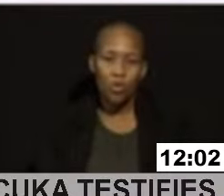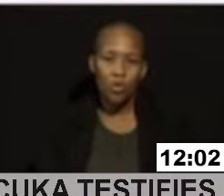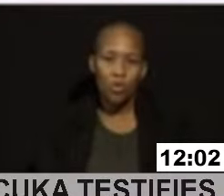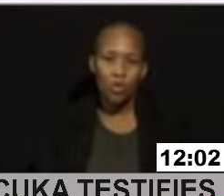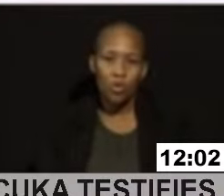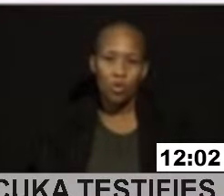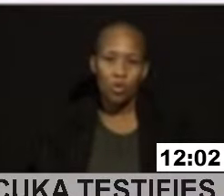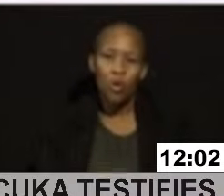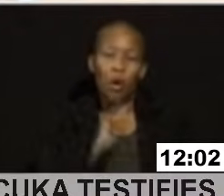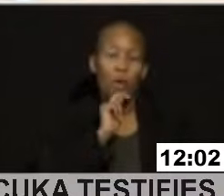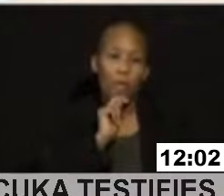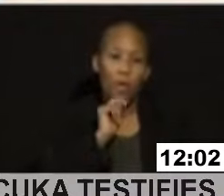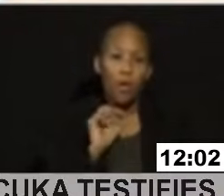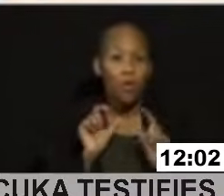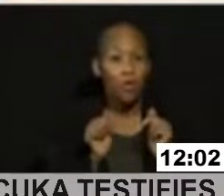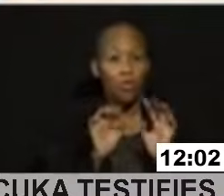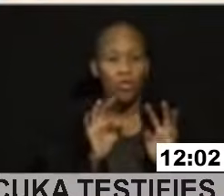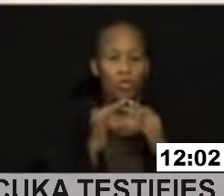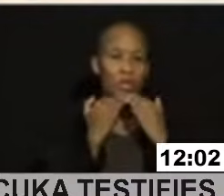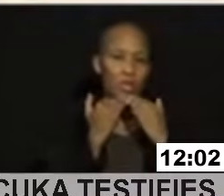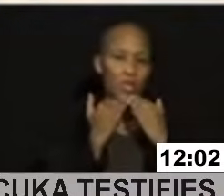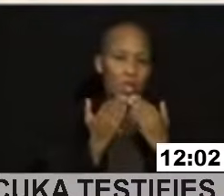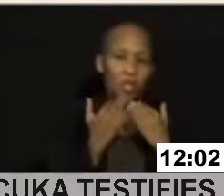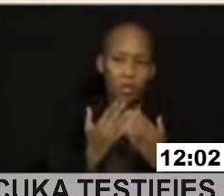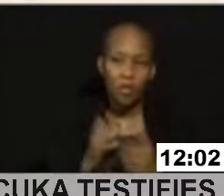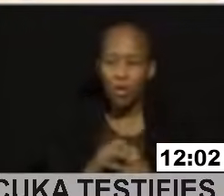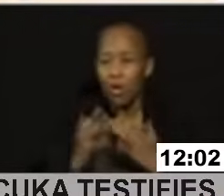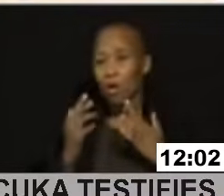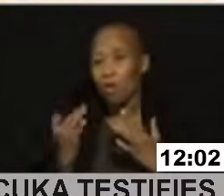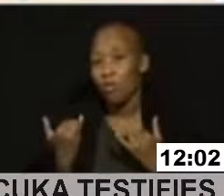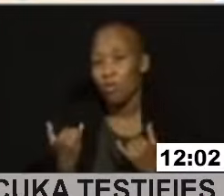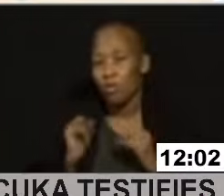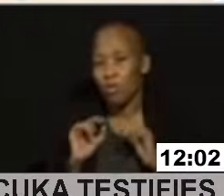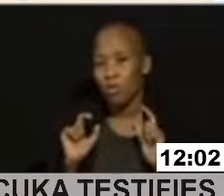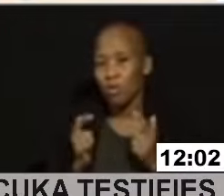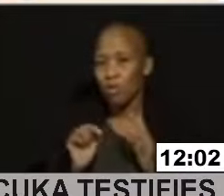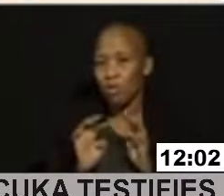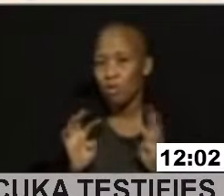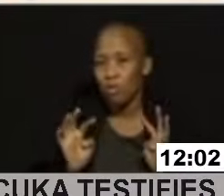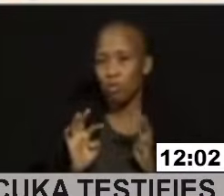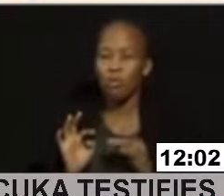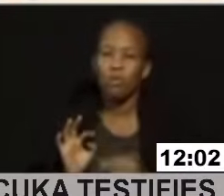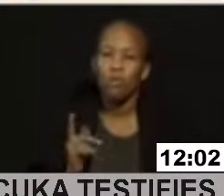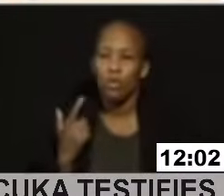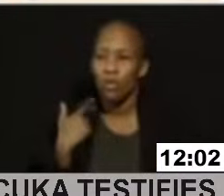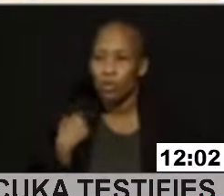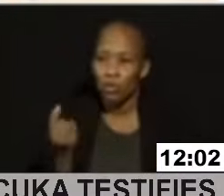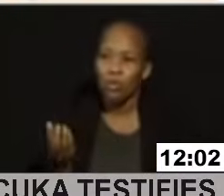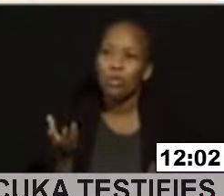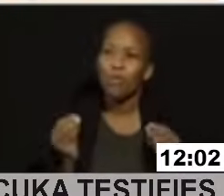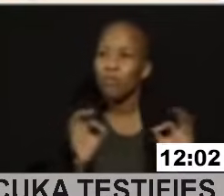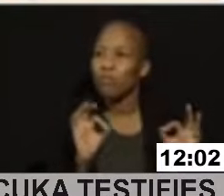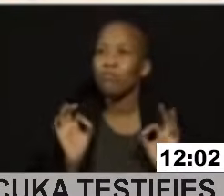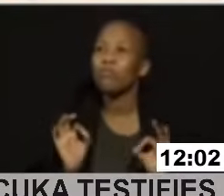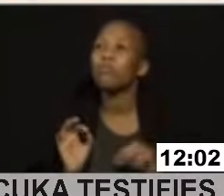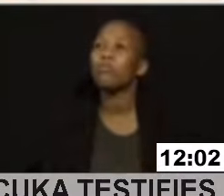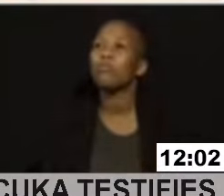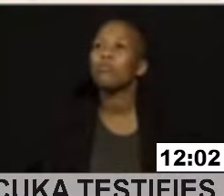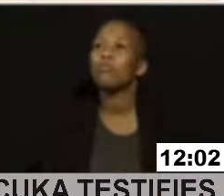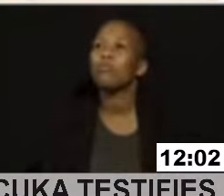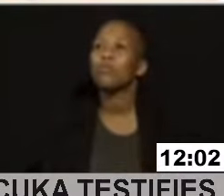Good morning and thank you, Commissioners. I hope today, Commissioner, I got it right. Yes. Am I audible enough? Thank you,